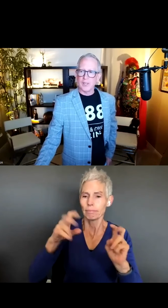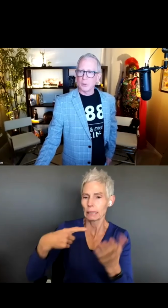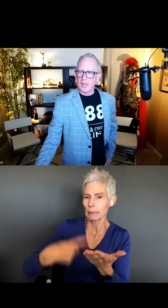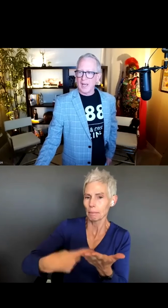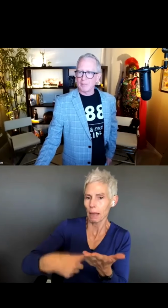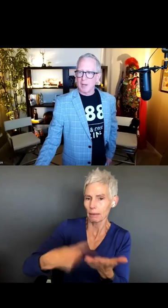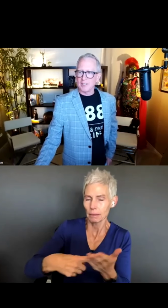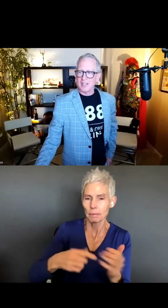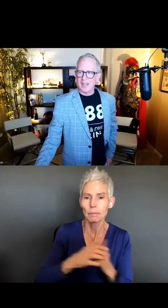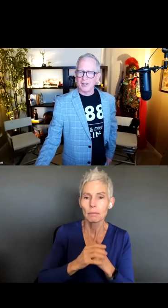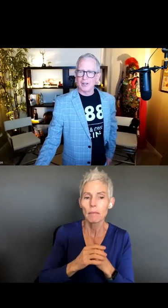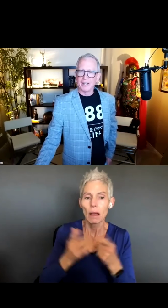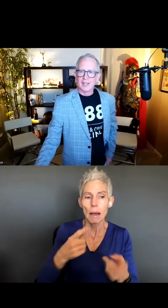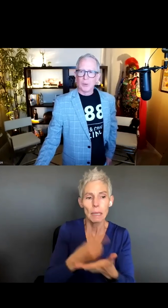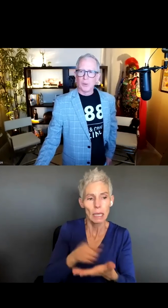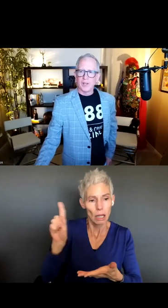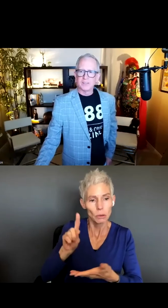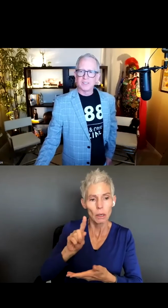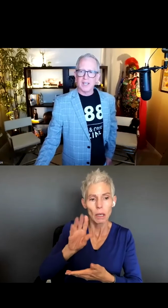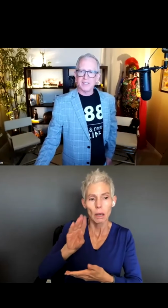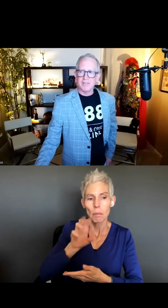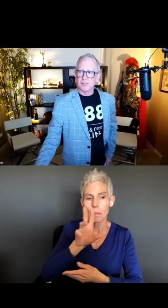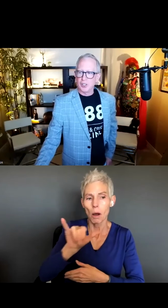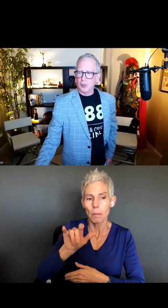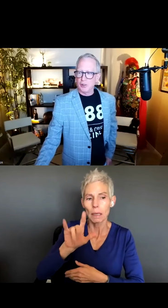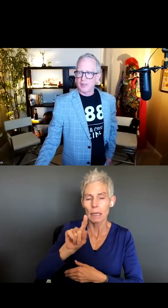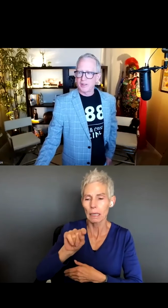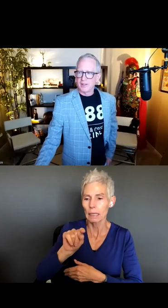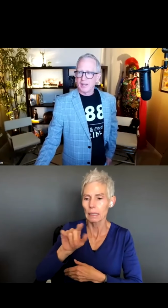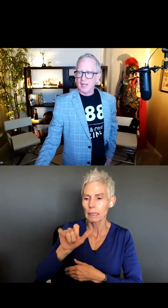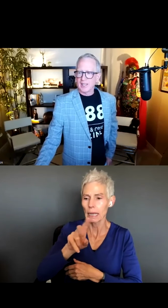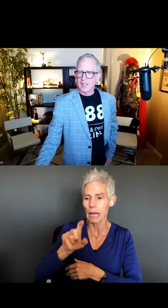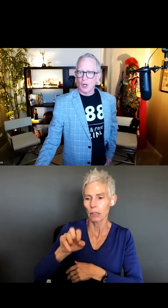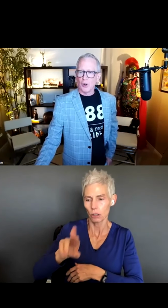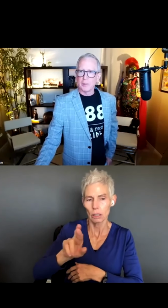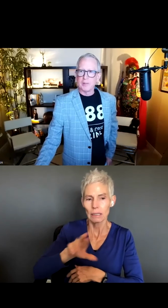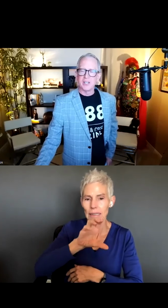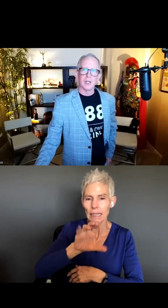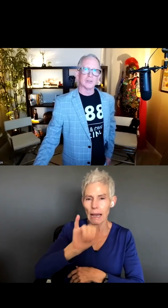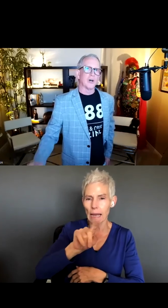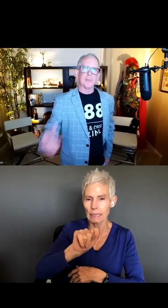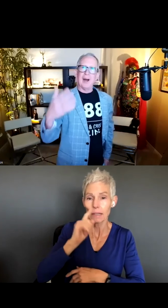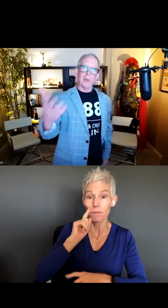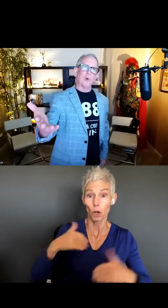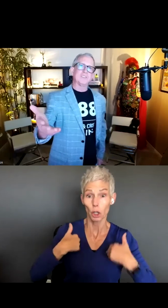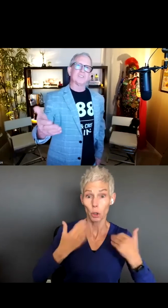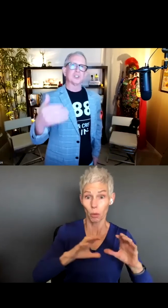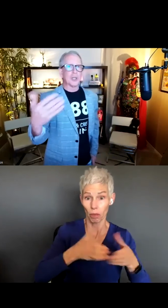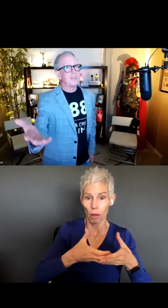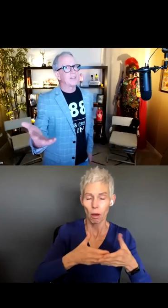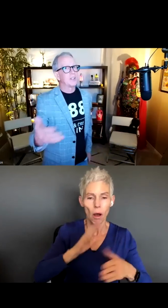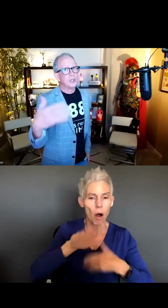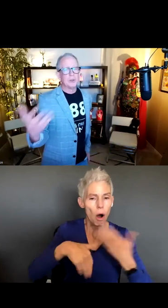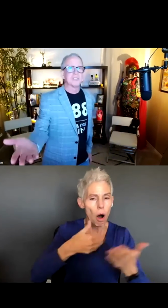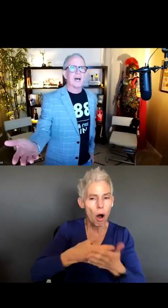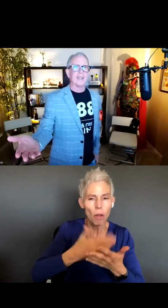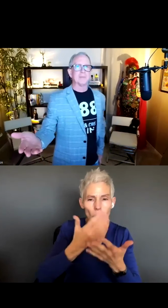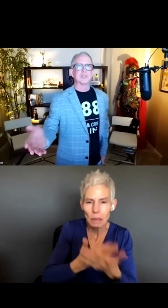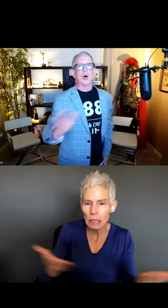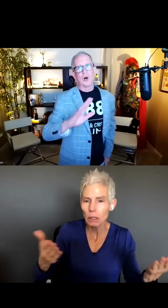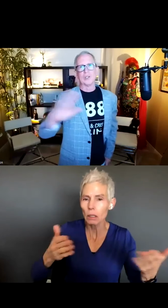Last week, we had Bobby Tanner with CIT for Youth. And again, all the materials, all the PowerPoints, the trivia, the